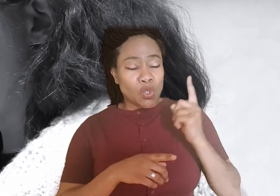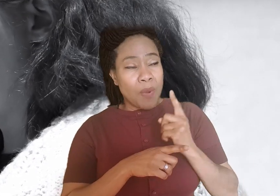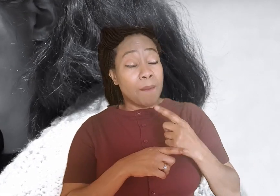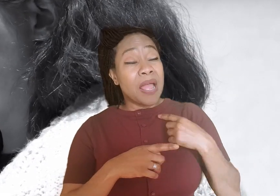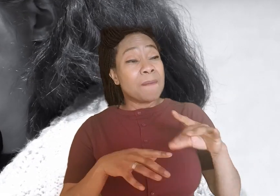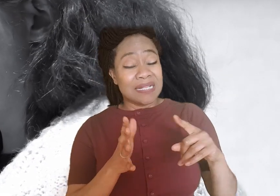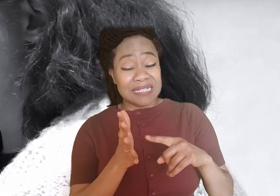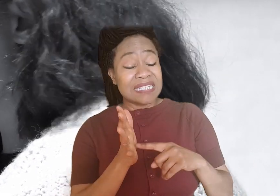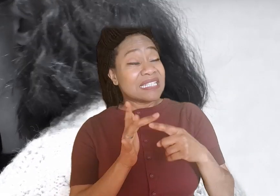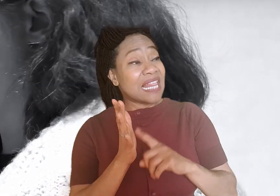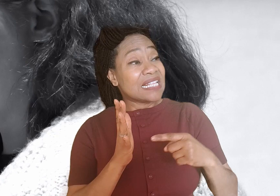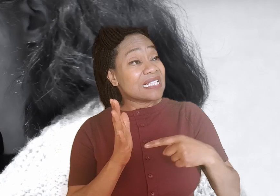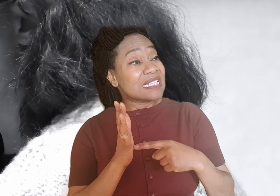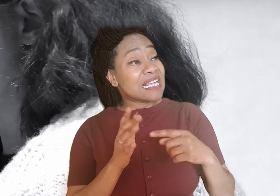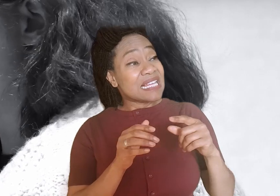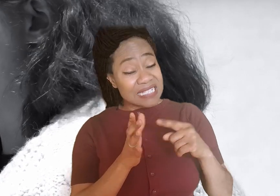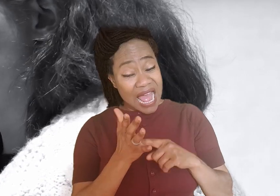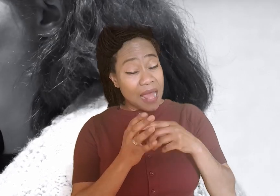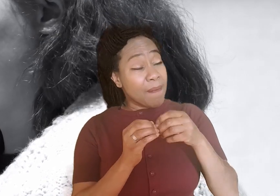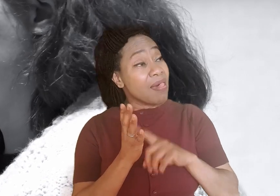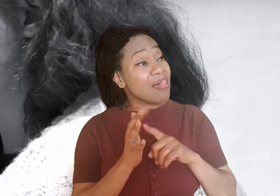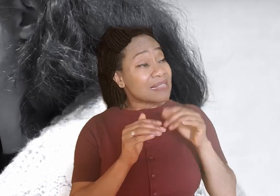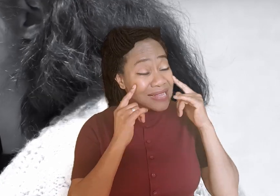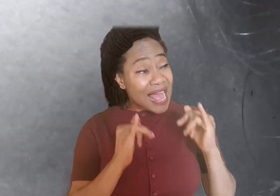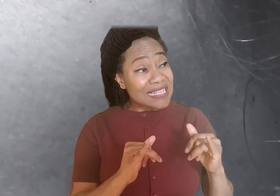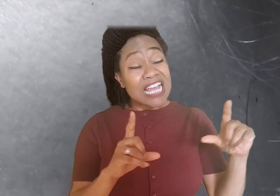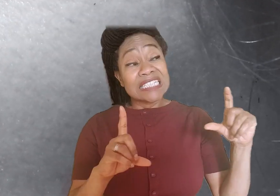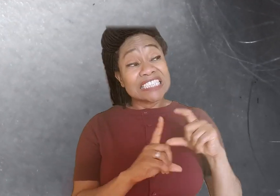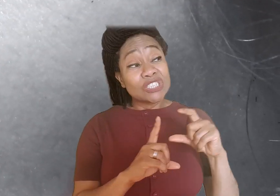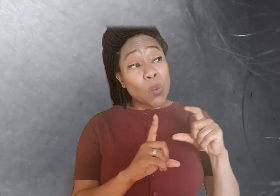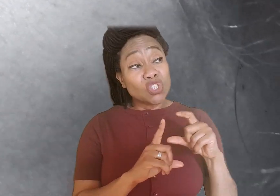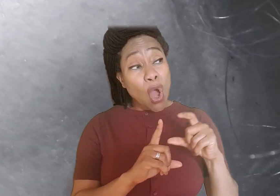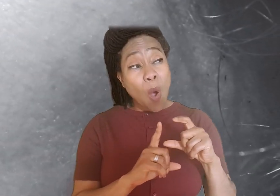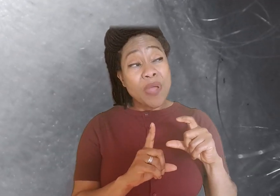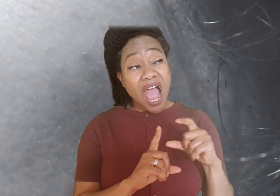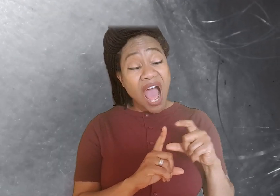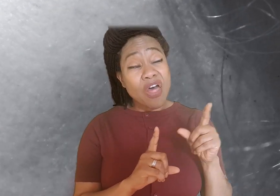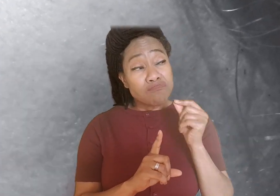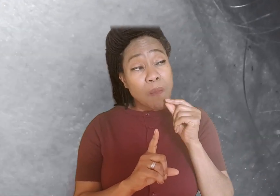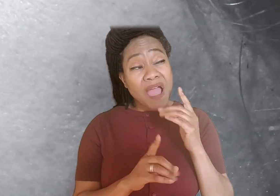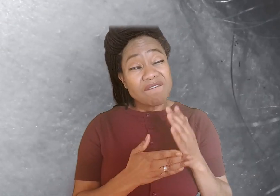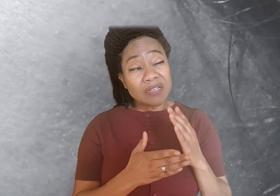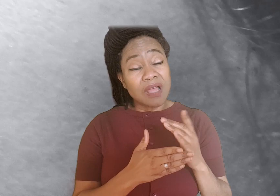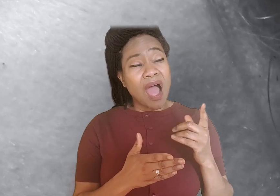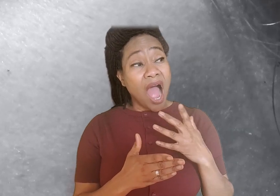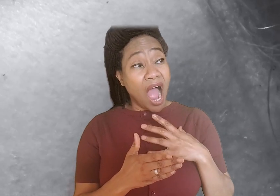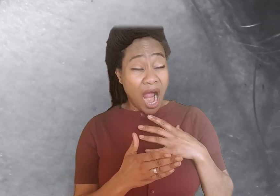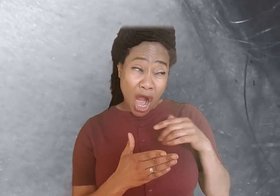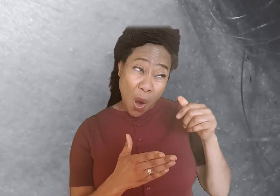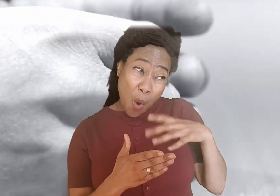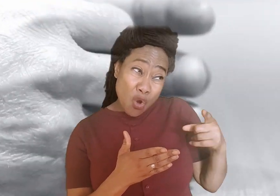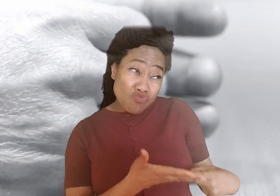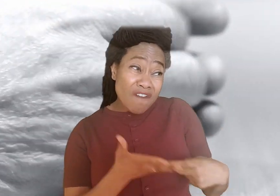test which showed orthostatic hypertension, so dysautonomia is probably a factor too. And I know that's not your area. I just want a referral to the